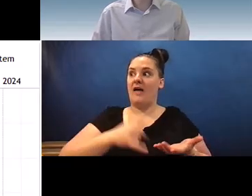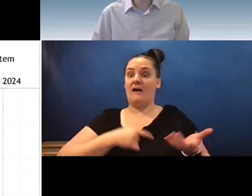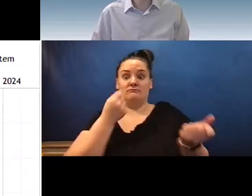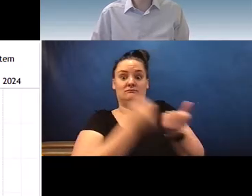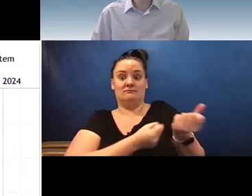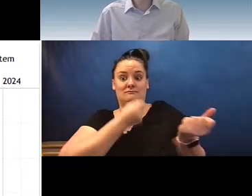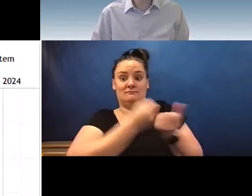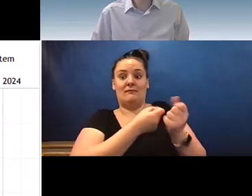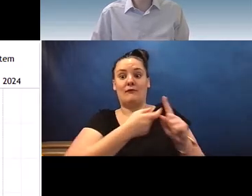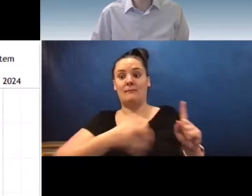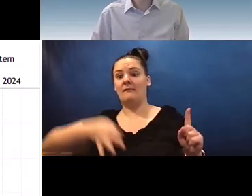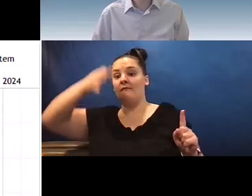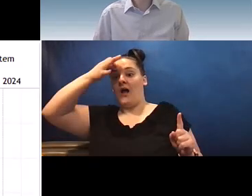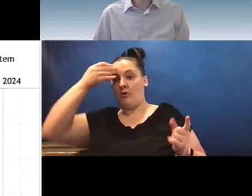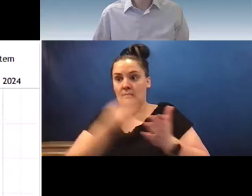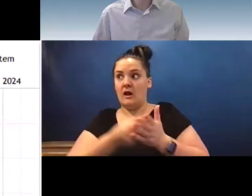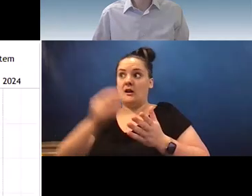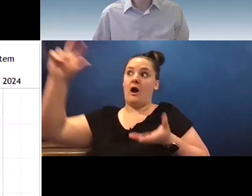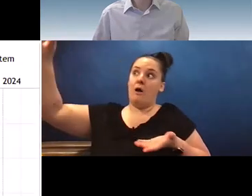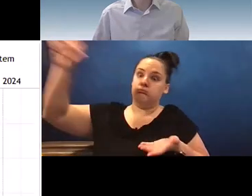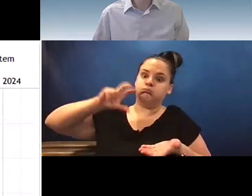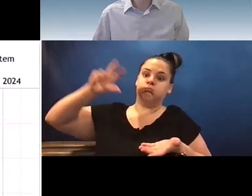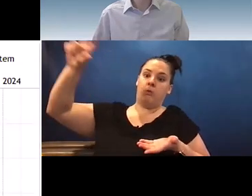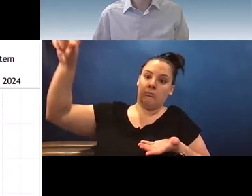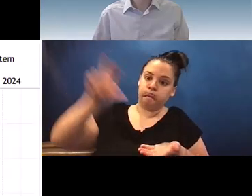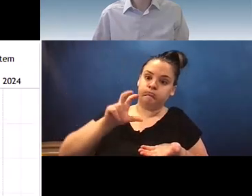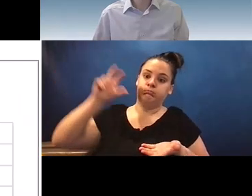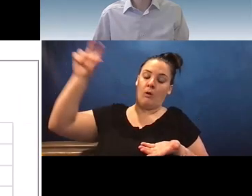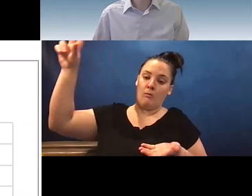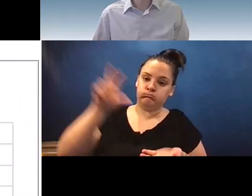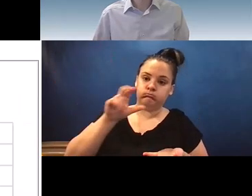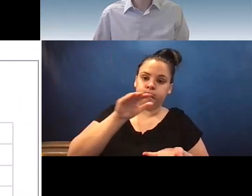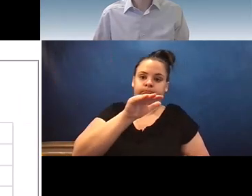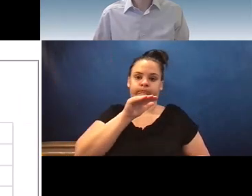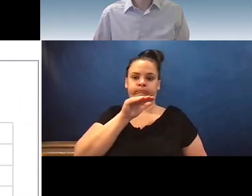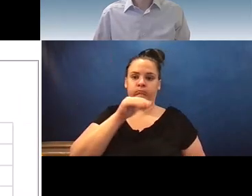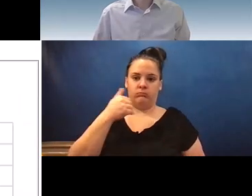to hospital during that period. Next slide, please.